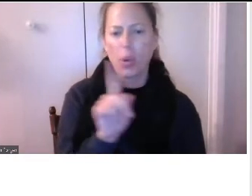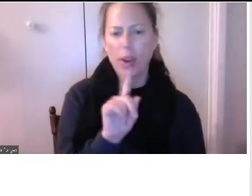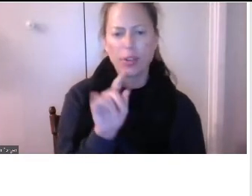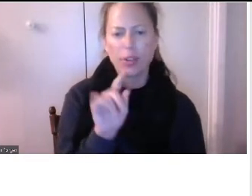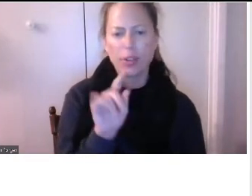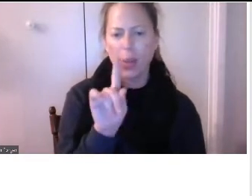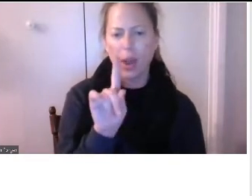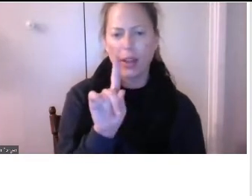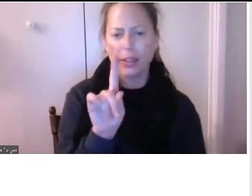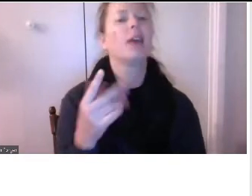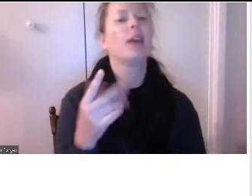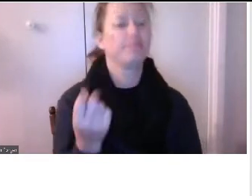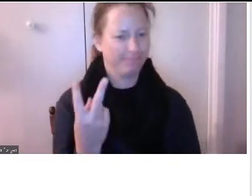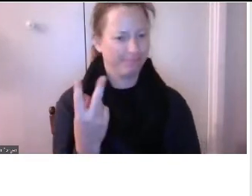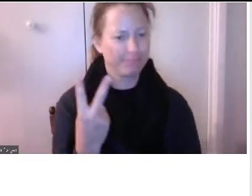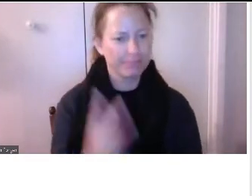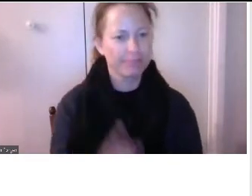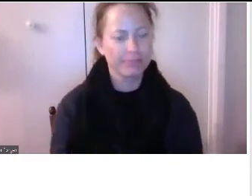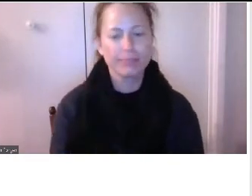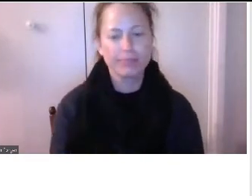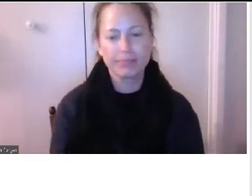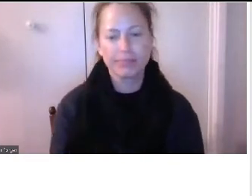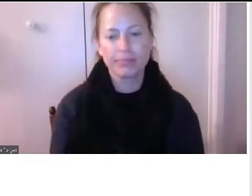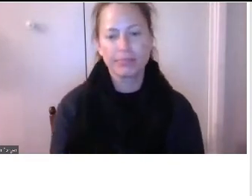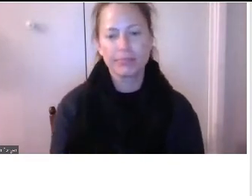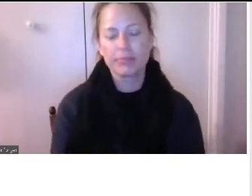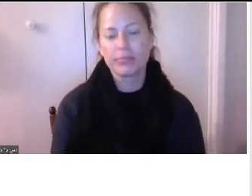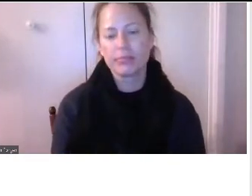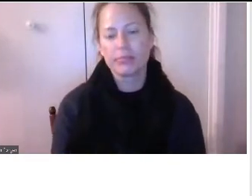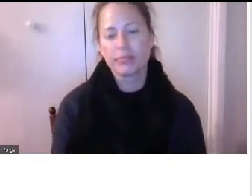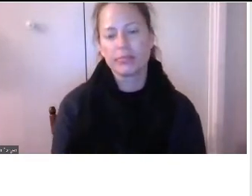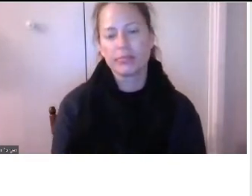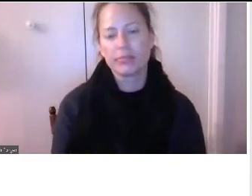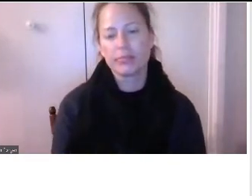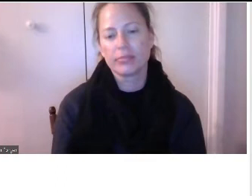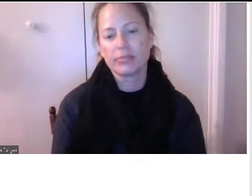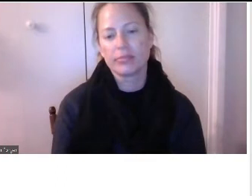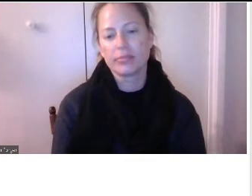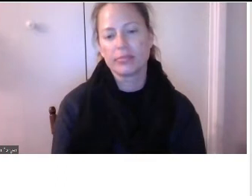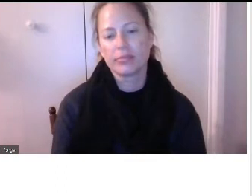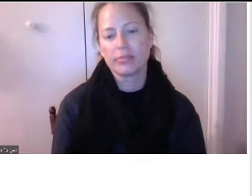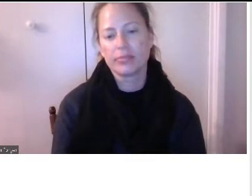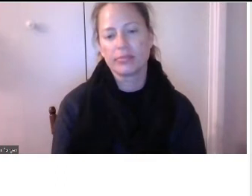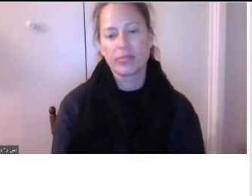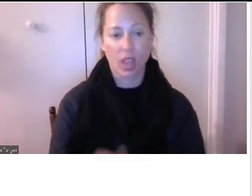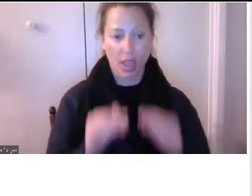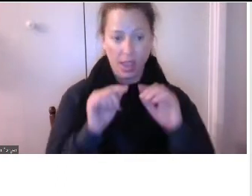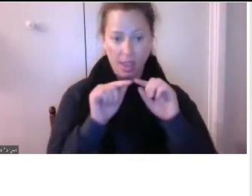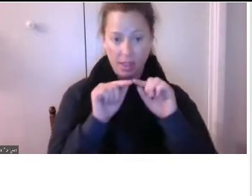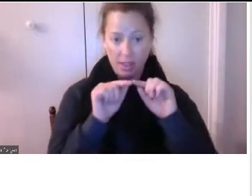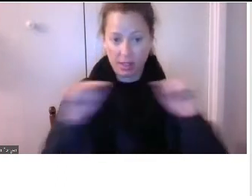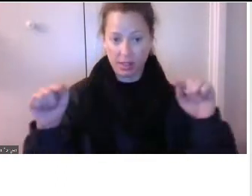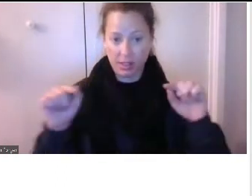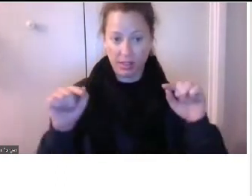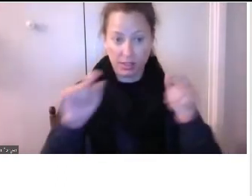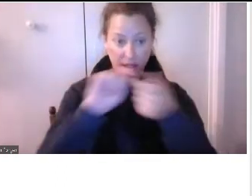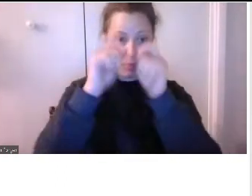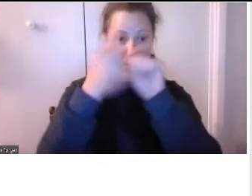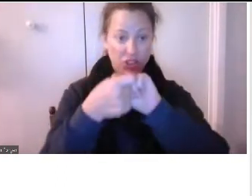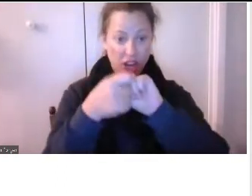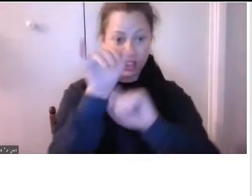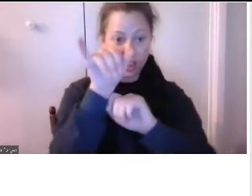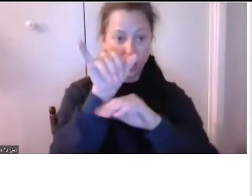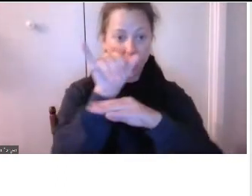my y1 right here, 12. So 24 minus 12 all over, because that's my change in